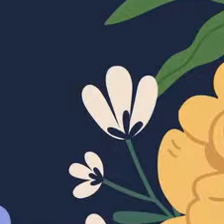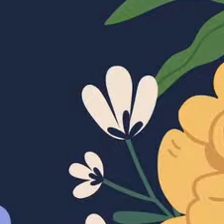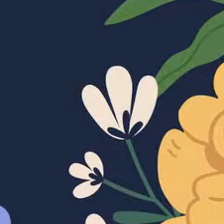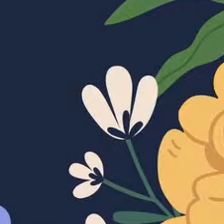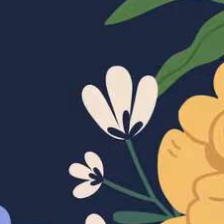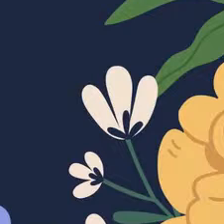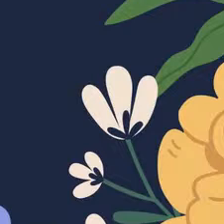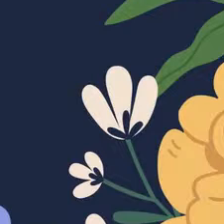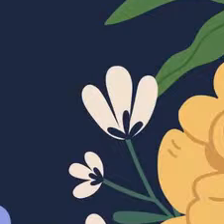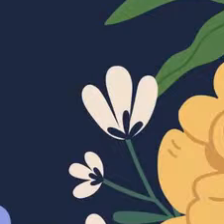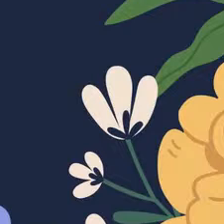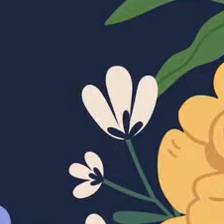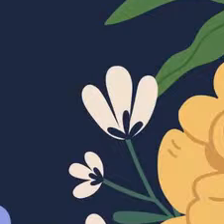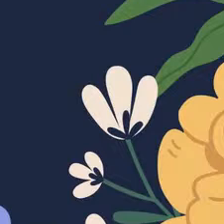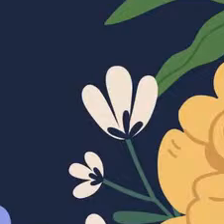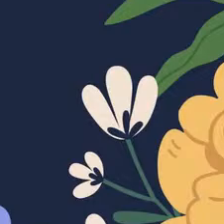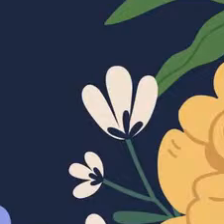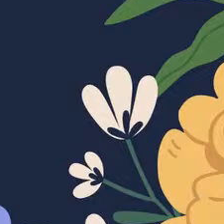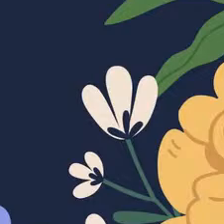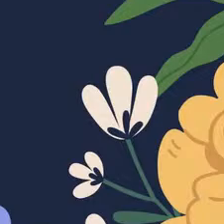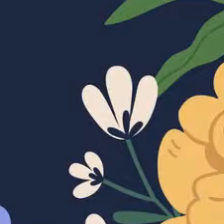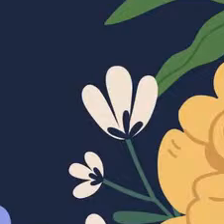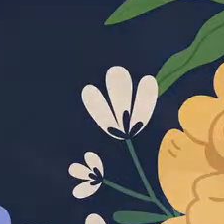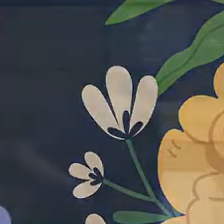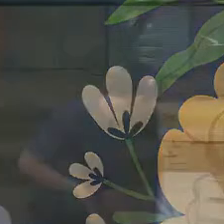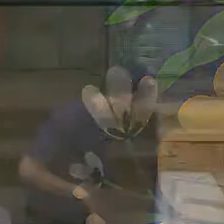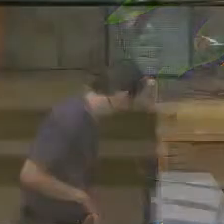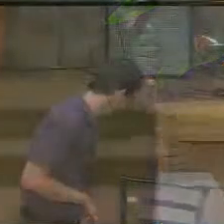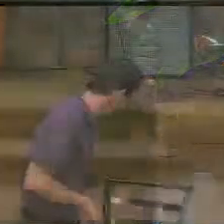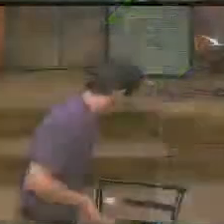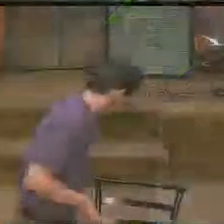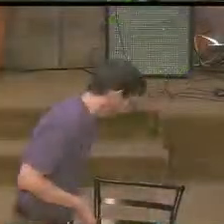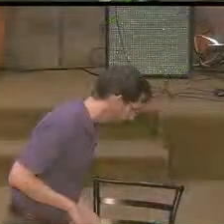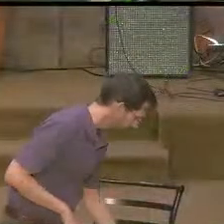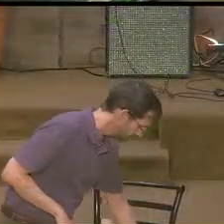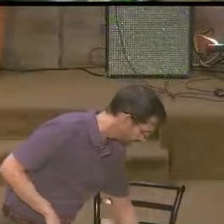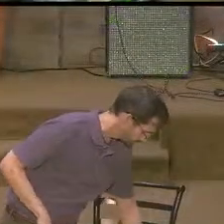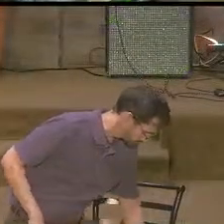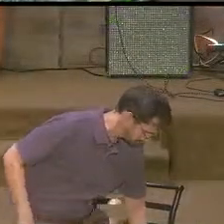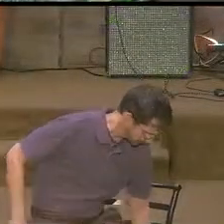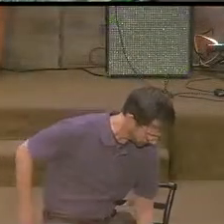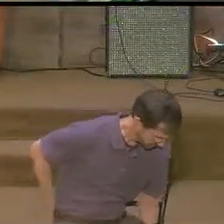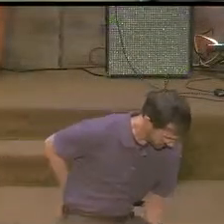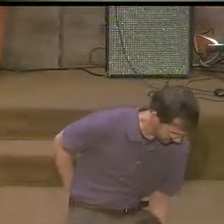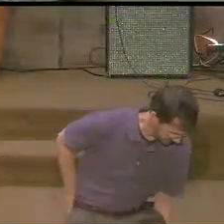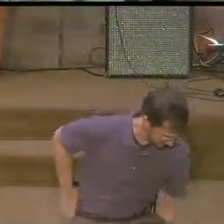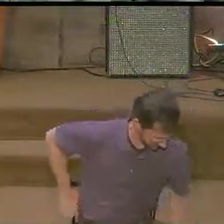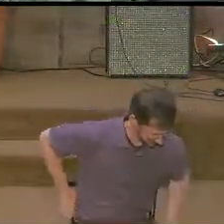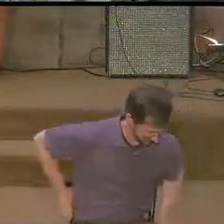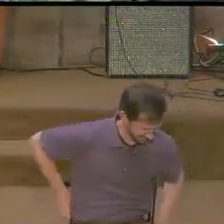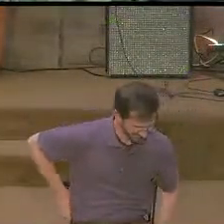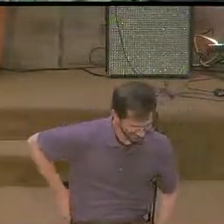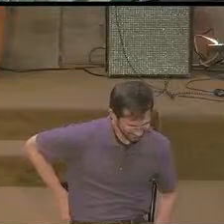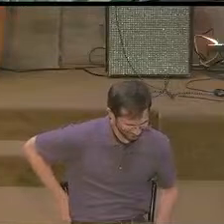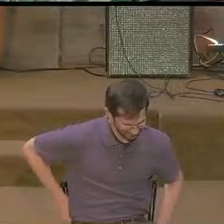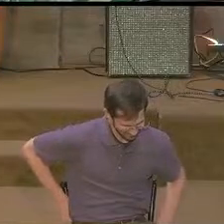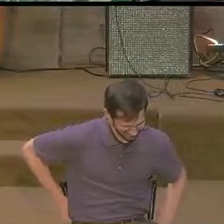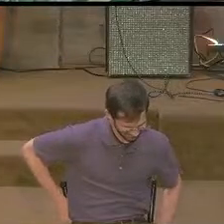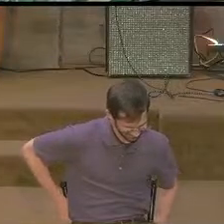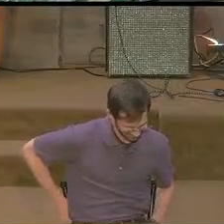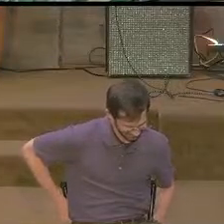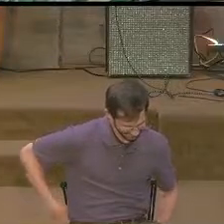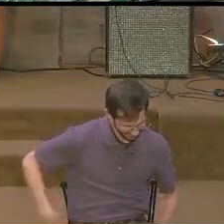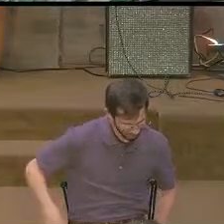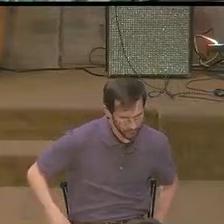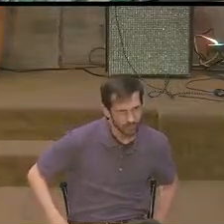Good evening. Go ahead and take your seat. Go ahead and take your seat. Praise the Lord. Calvary Chapel, good